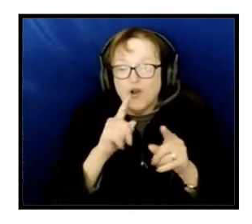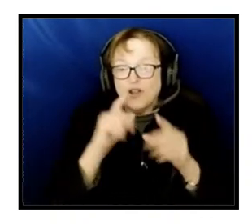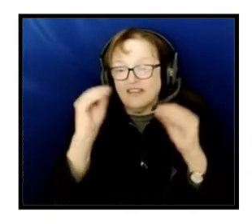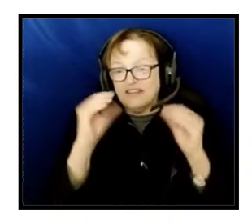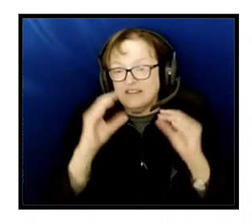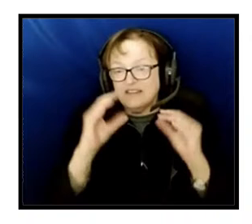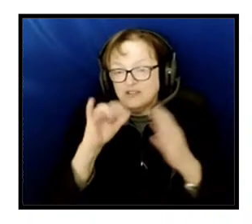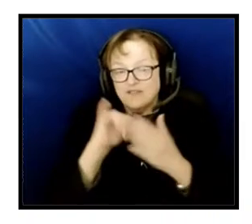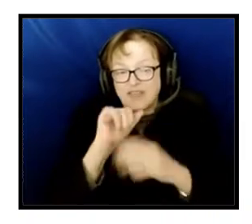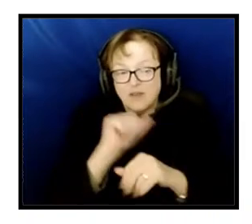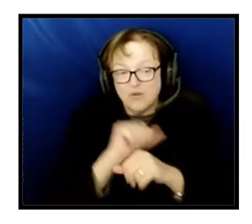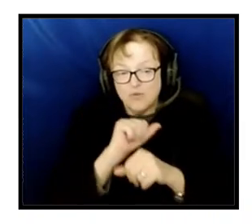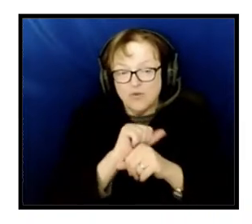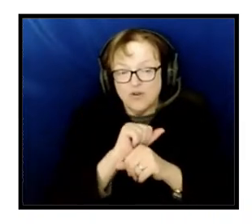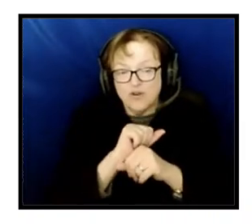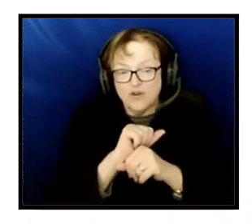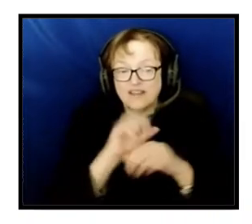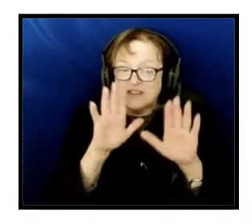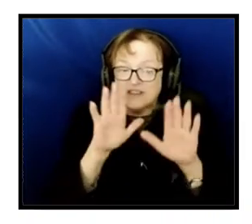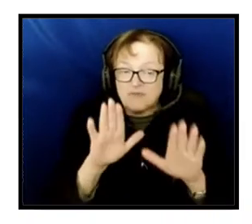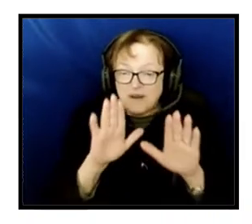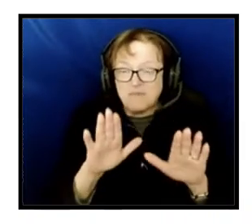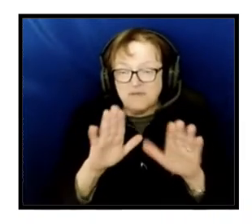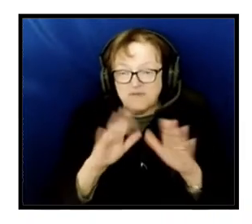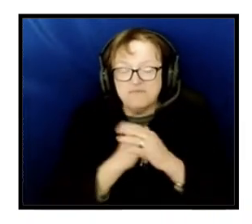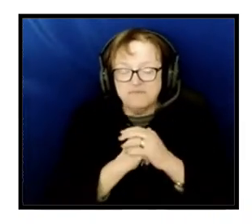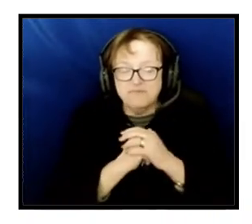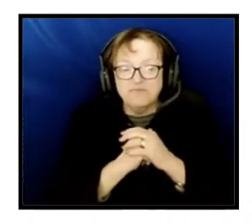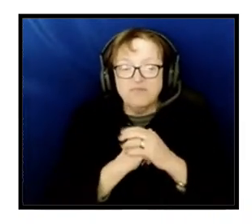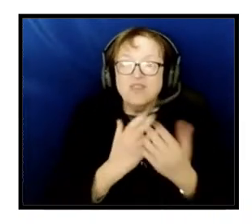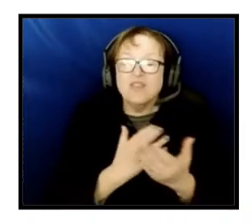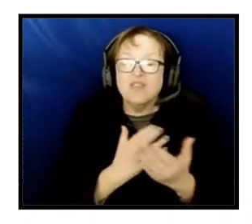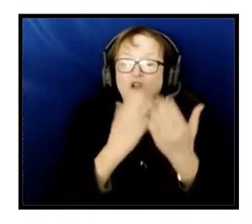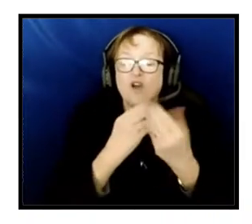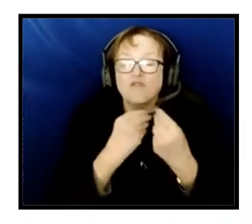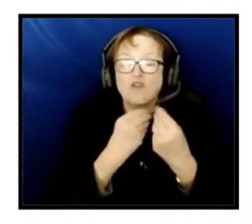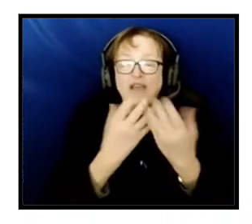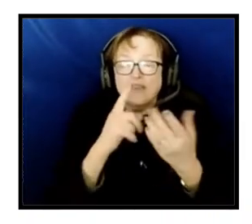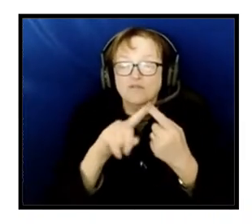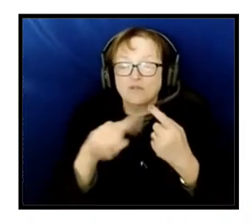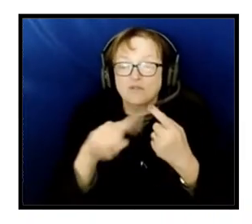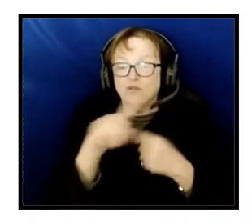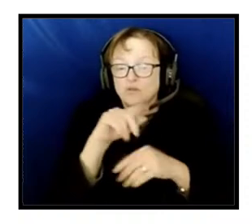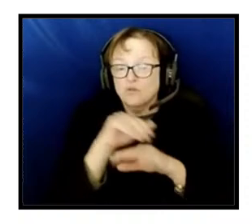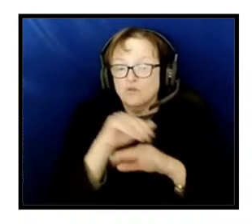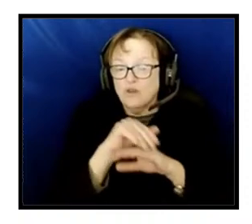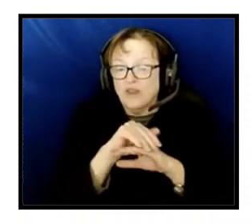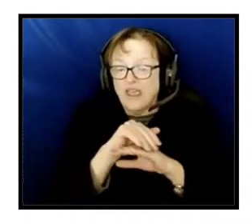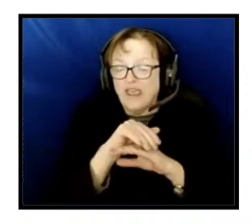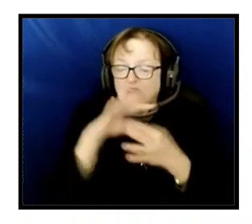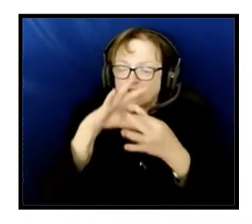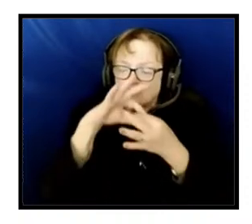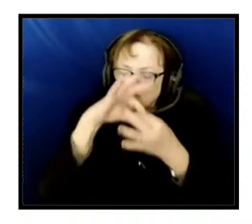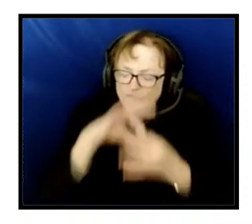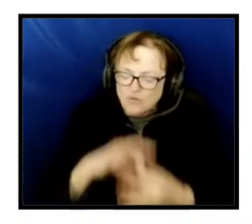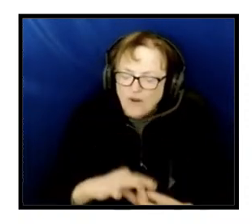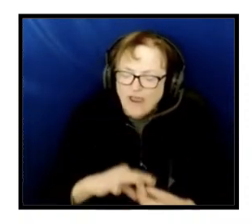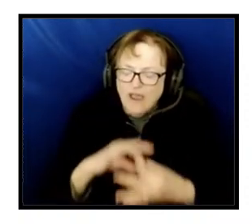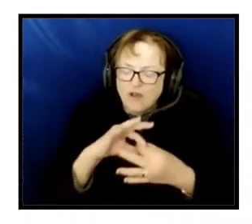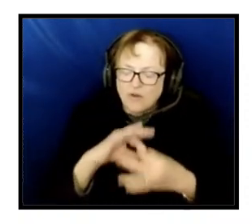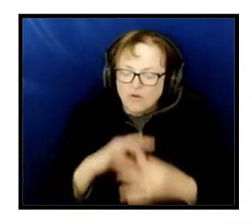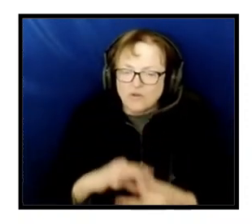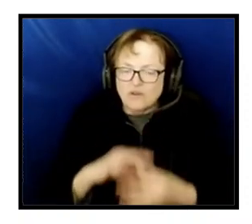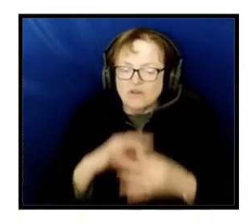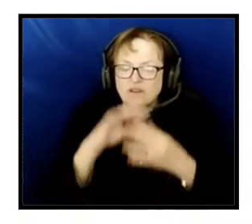And the offer I want to give to you tonight is to ground yourself in that process of